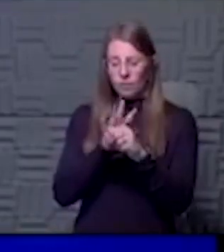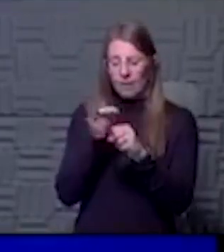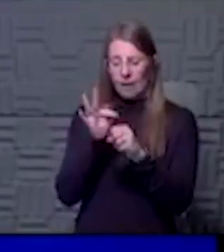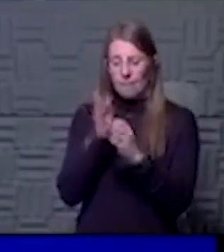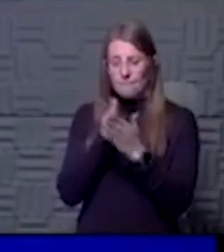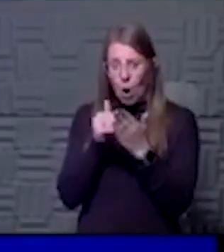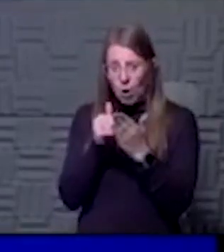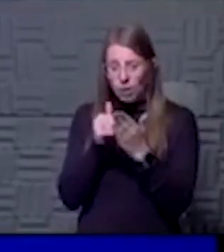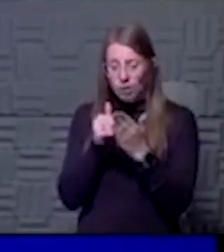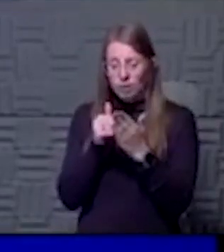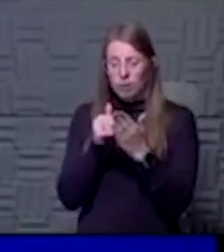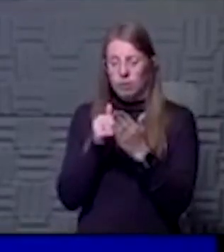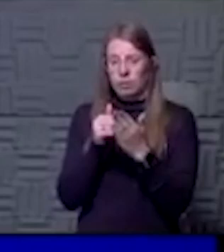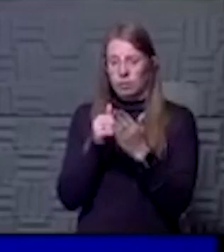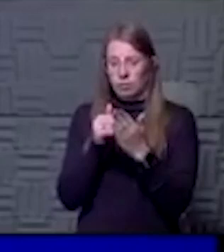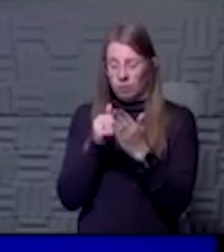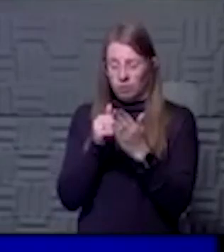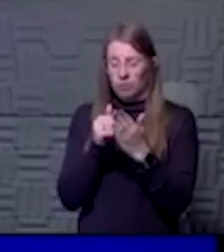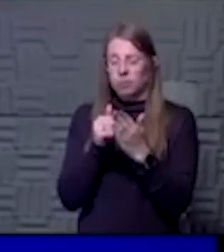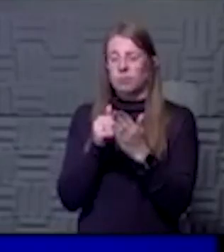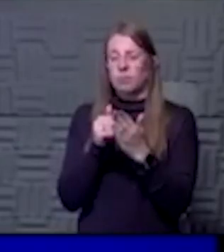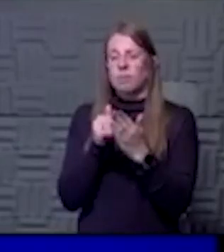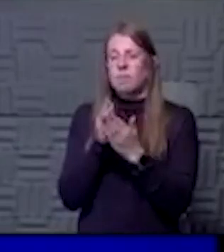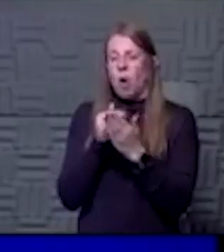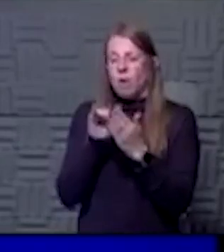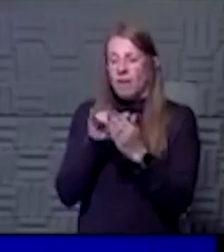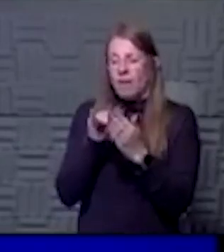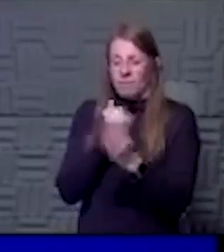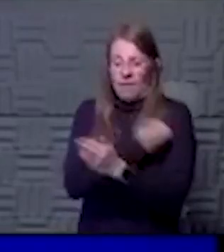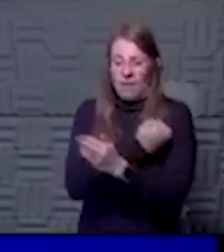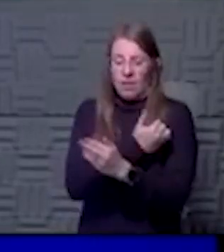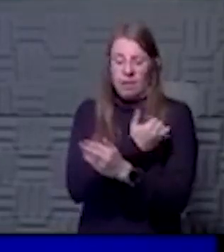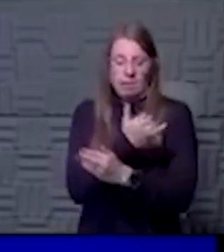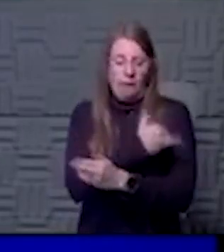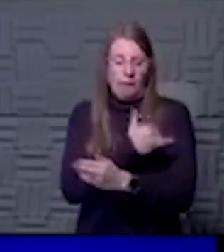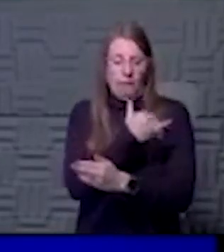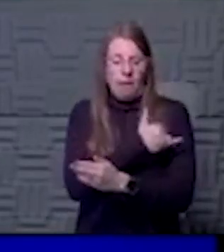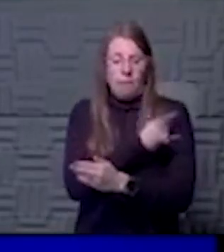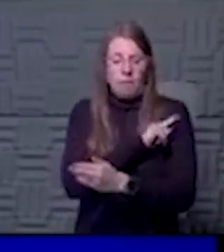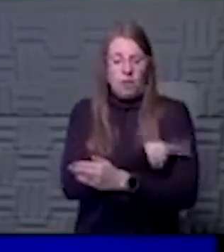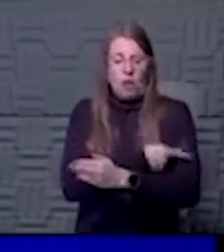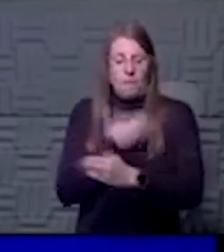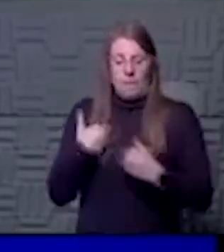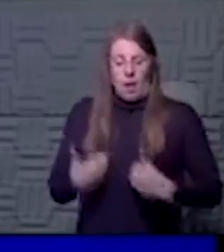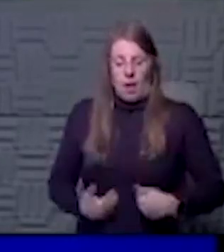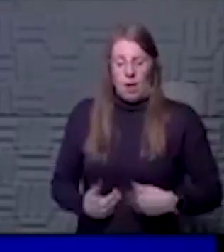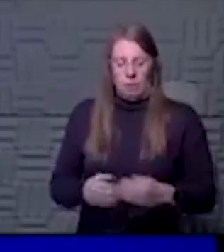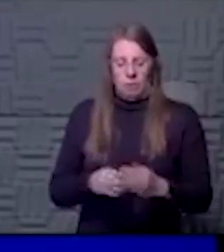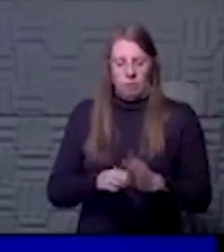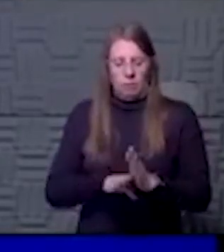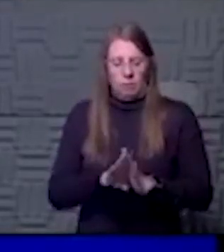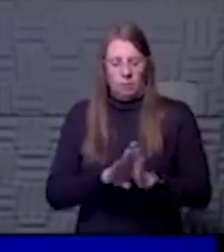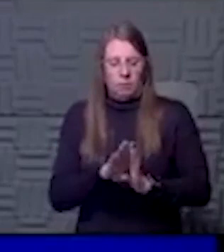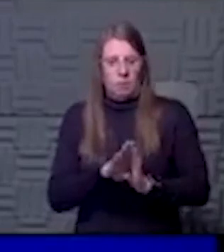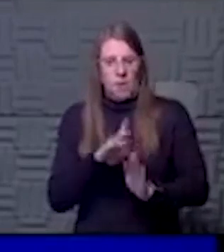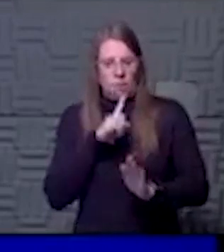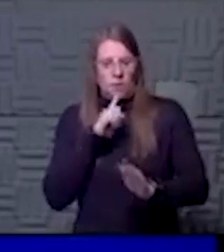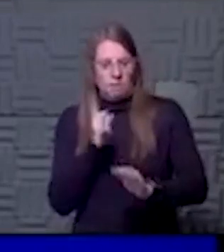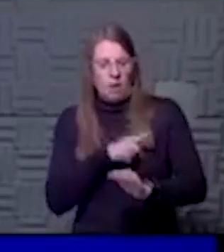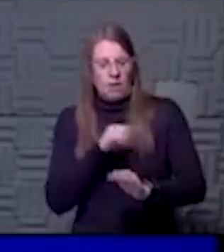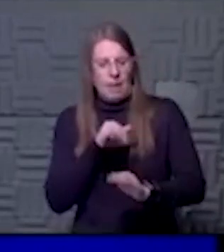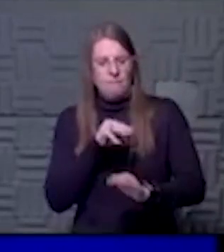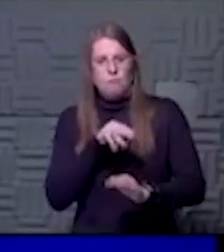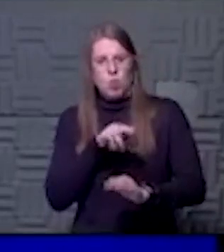or the SARS-CoV-2 that have been in part of that vaccine are sitting in your muscle, and your body begins to develop an immune response to that. Is